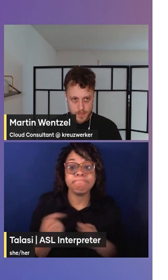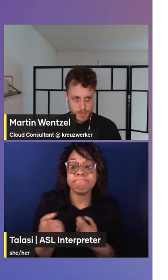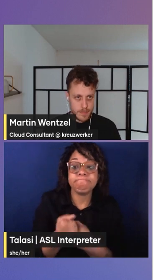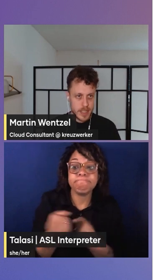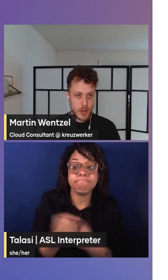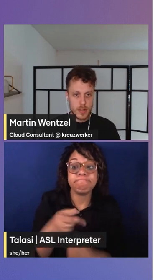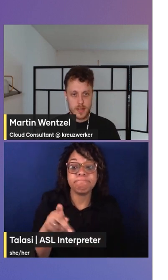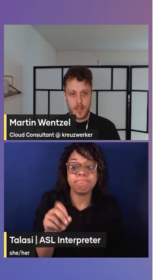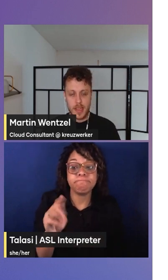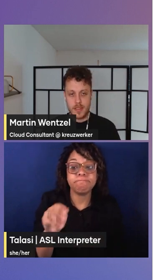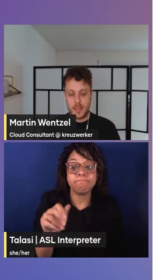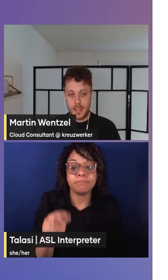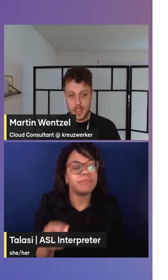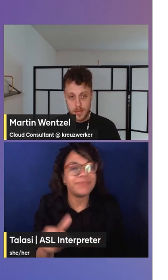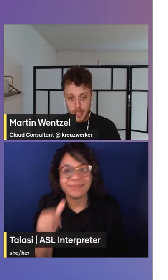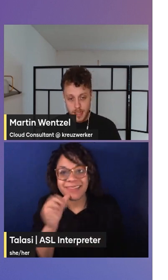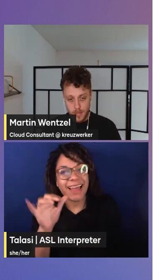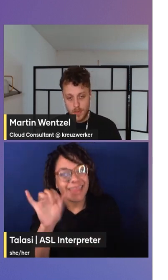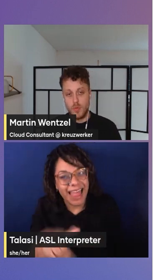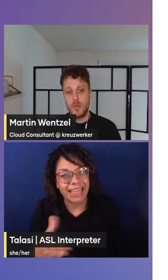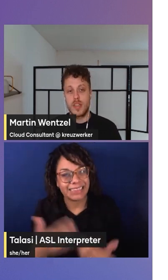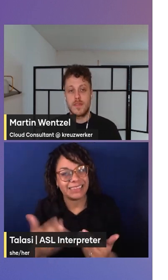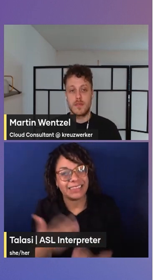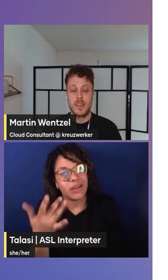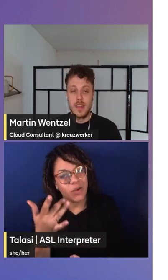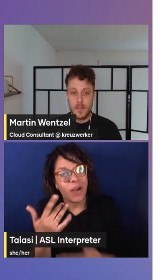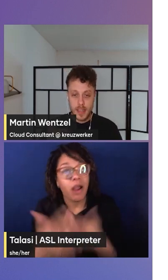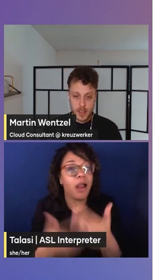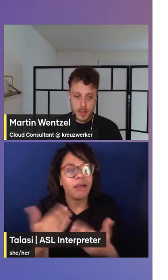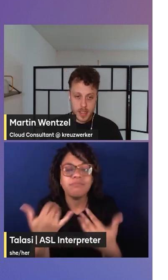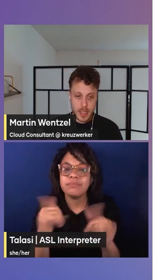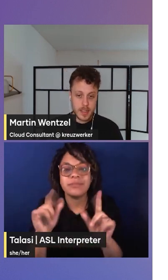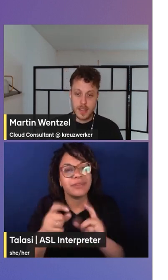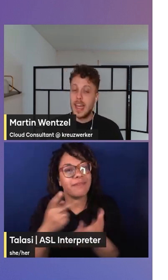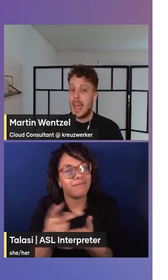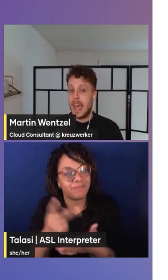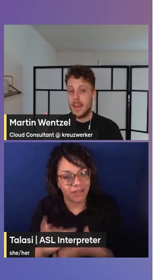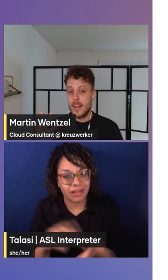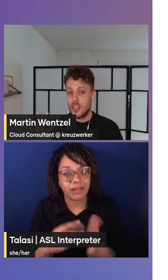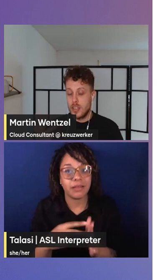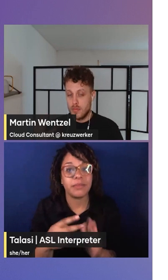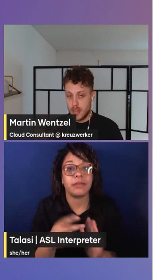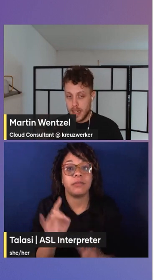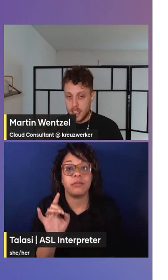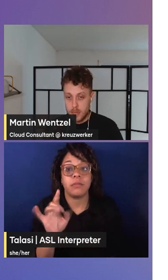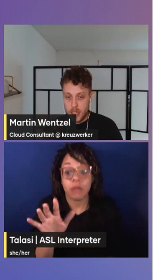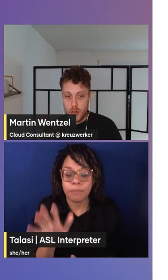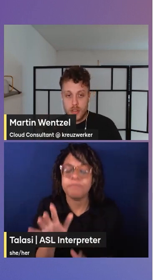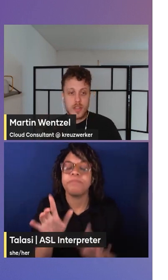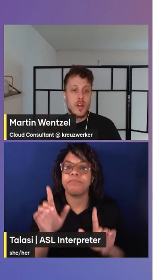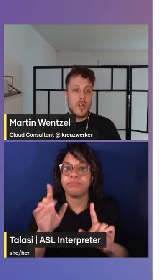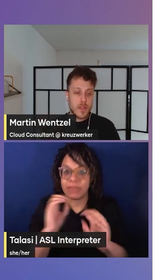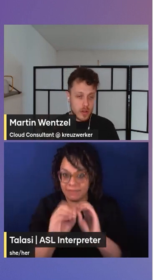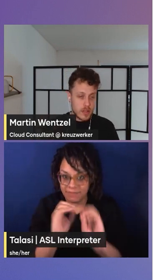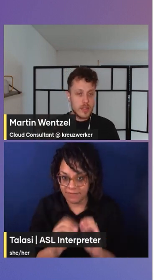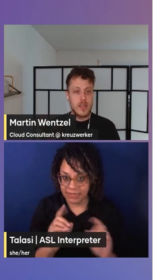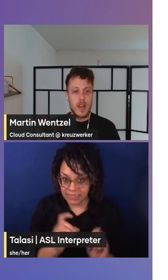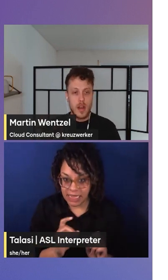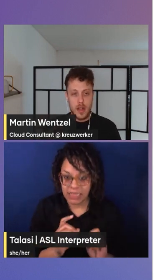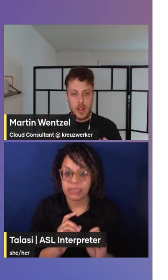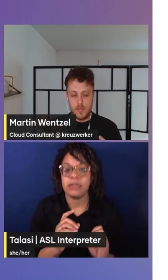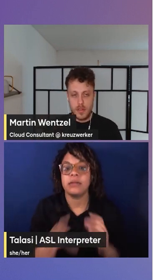easy because there are still tests failing. We would have to fix those tests, add additional implementation because, of